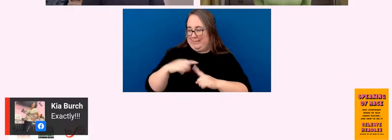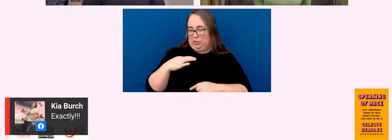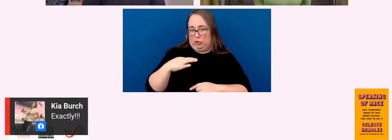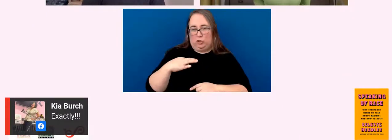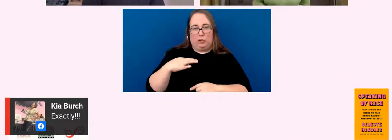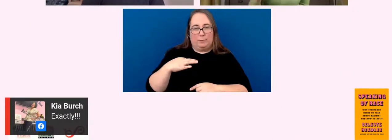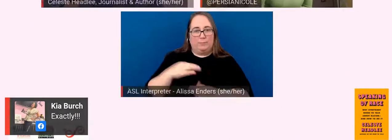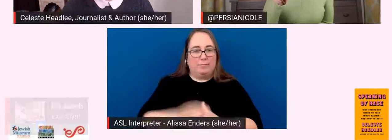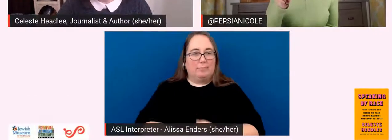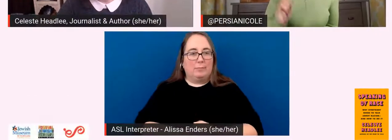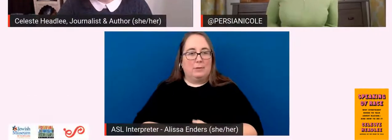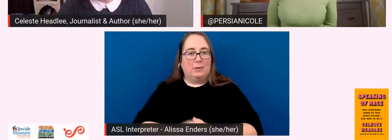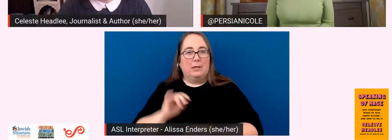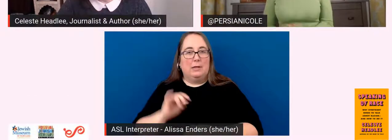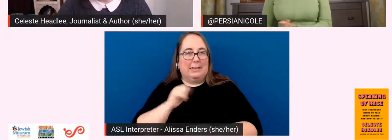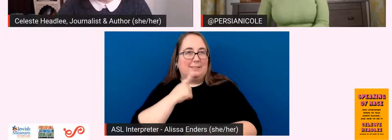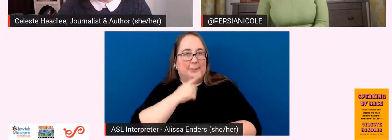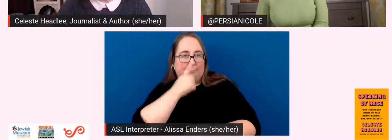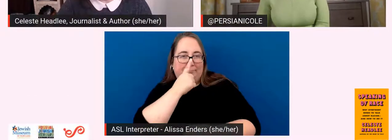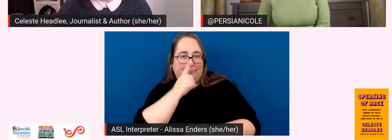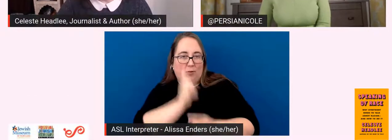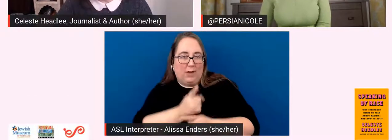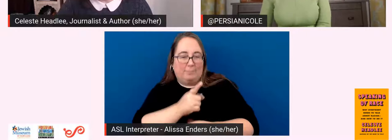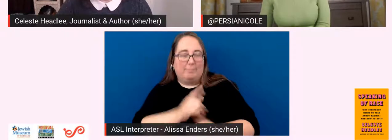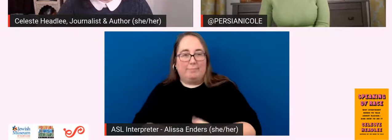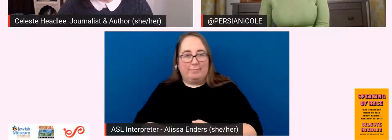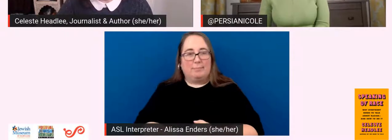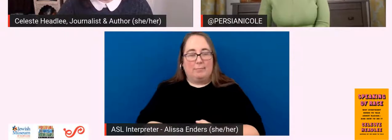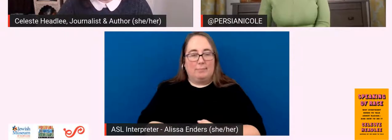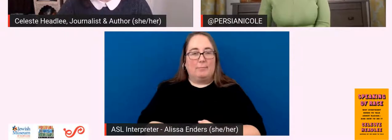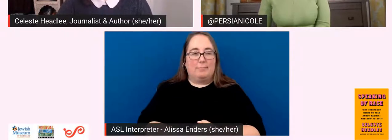look. Exactly. Yeah.